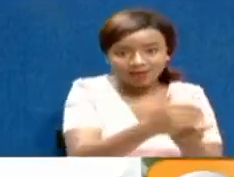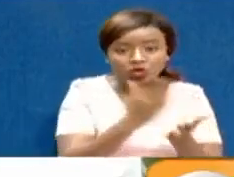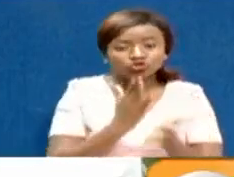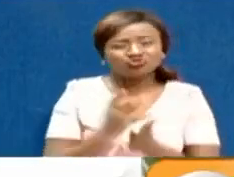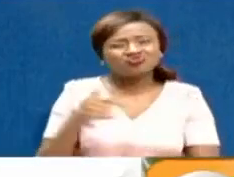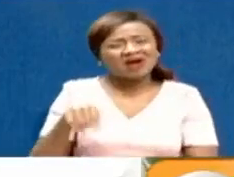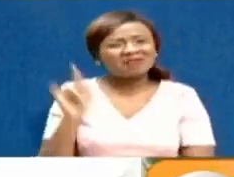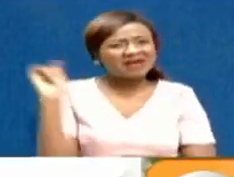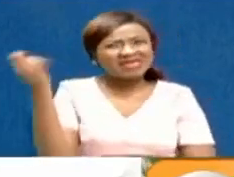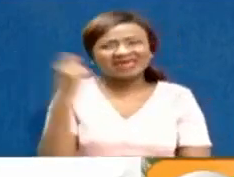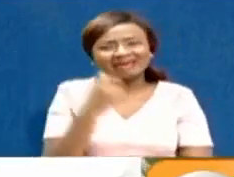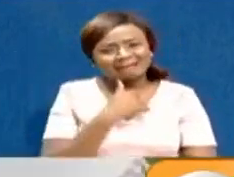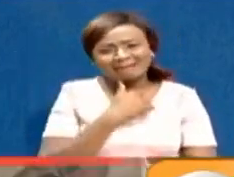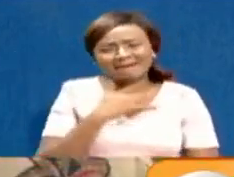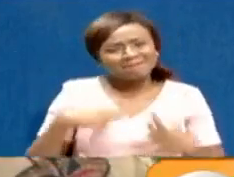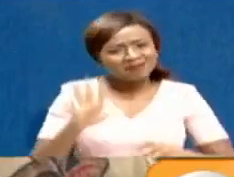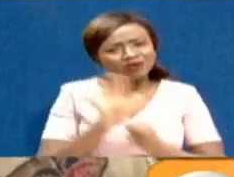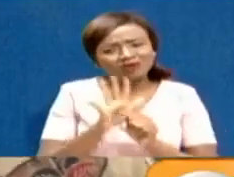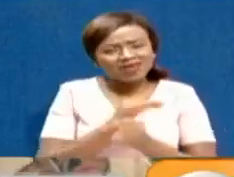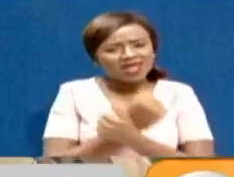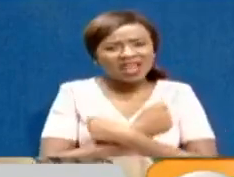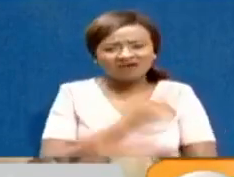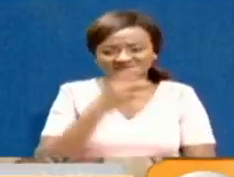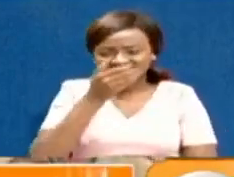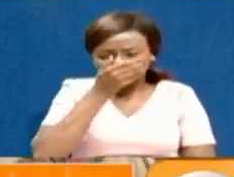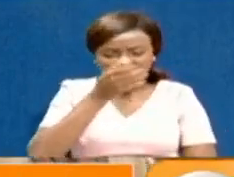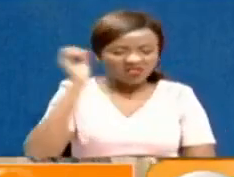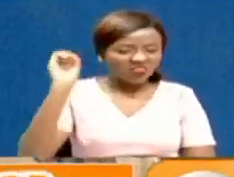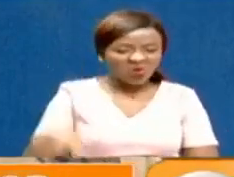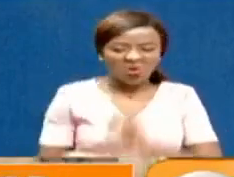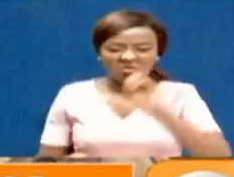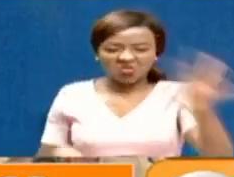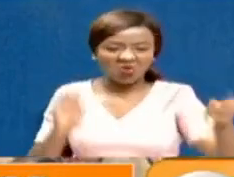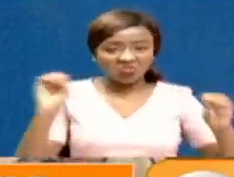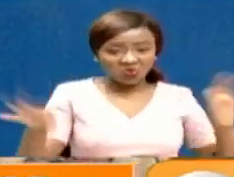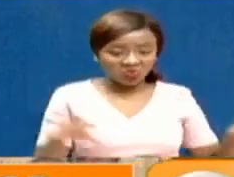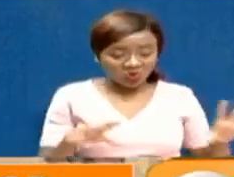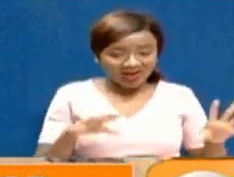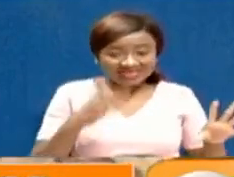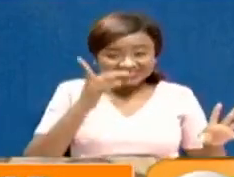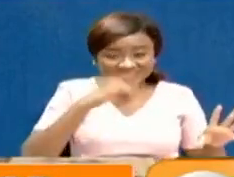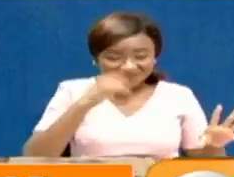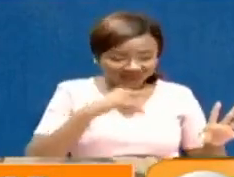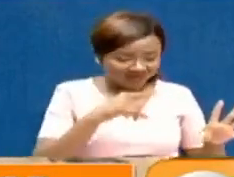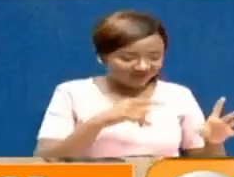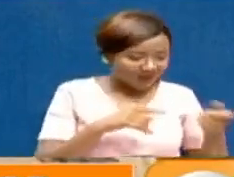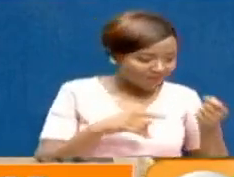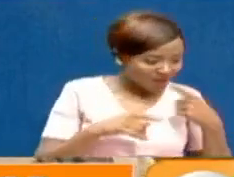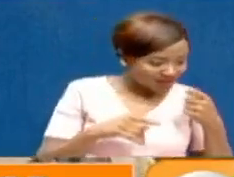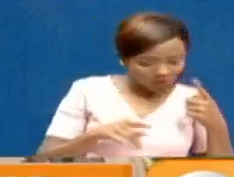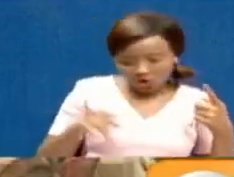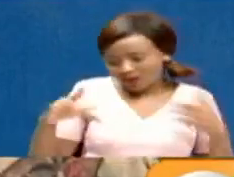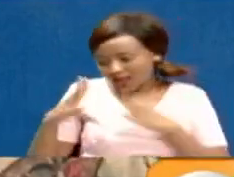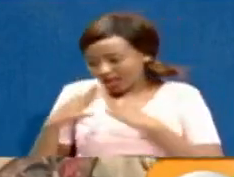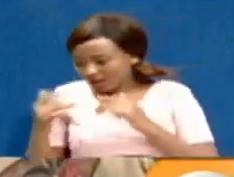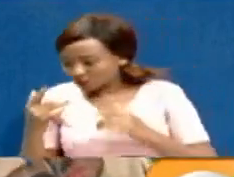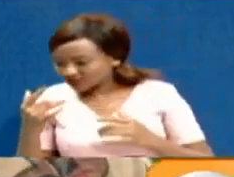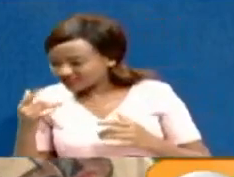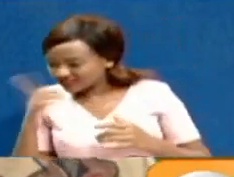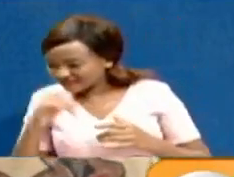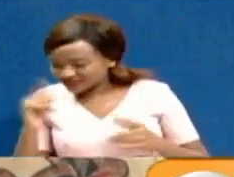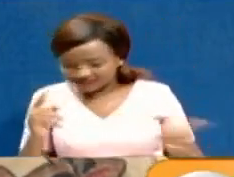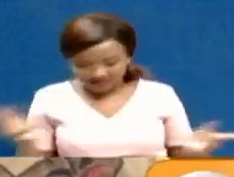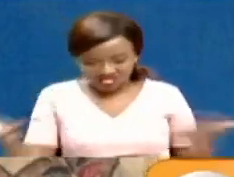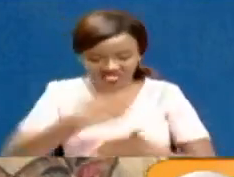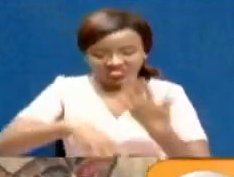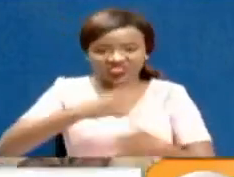culture. We like really throwing things around and also mixing this waste, both biomedical waste and household waste. What we are guiding as